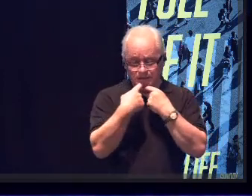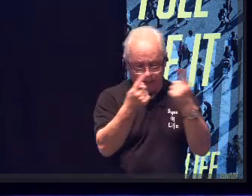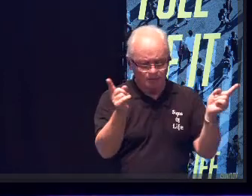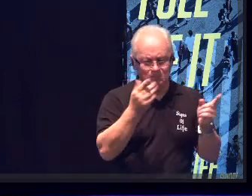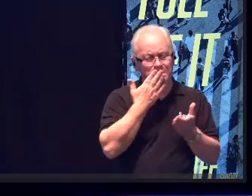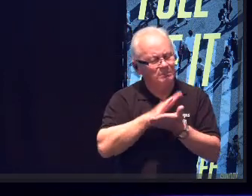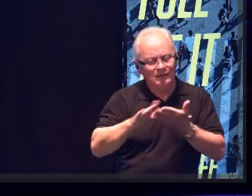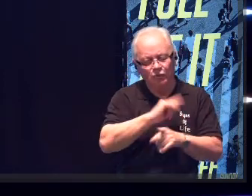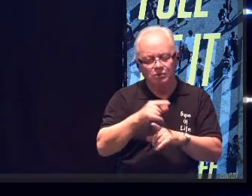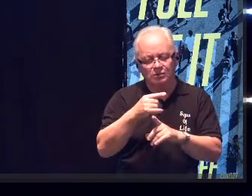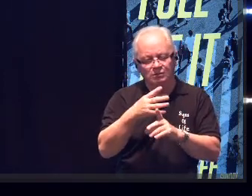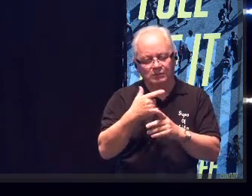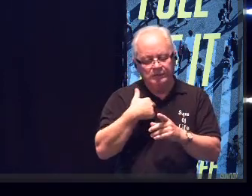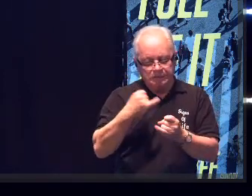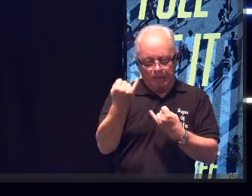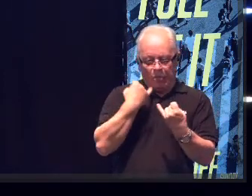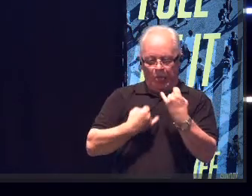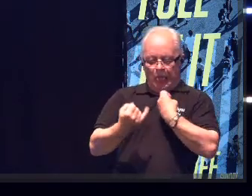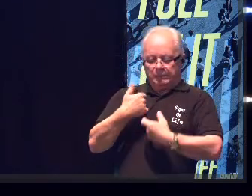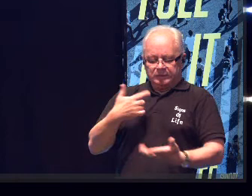please don't take this the wrong way, right?